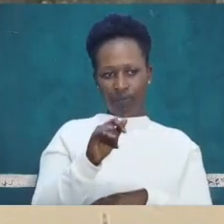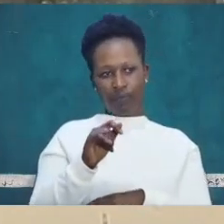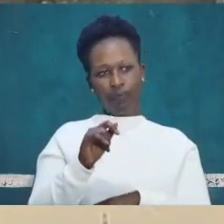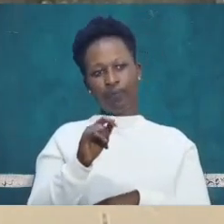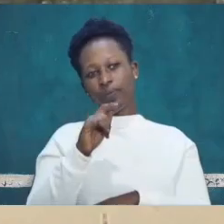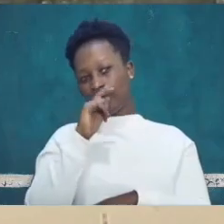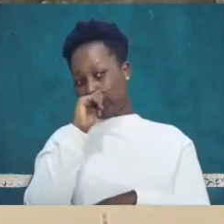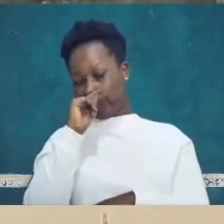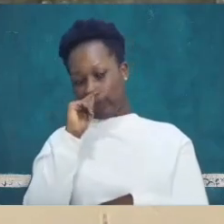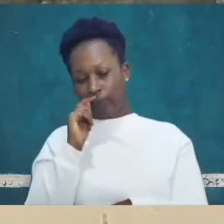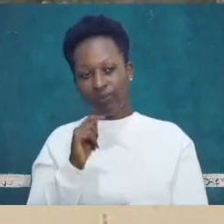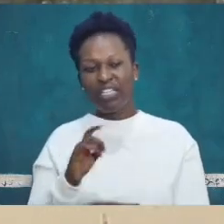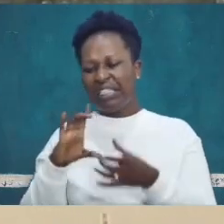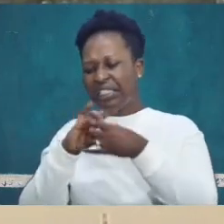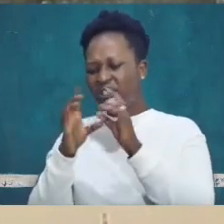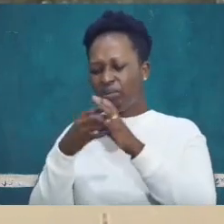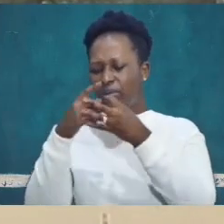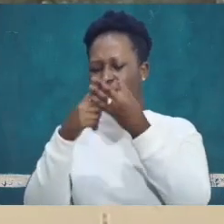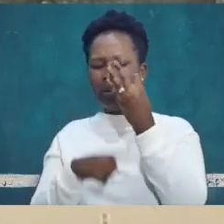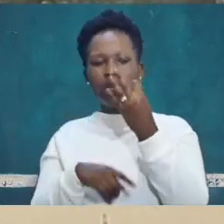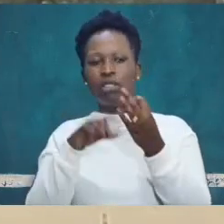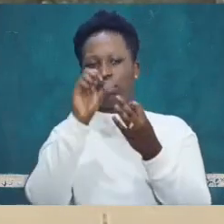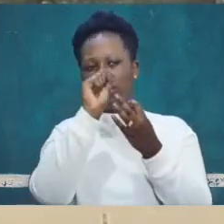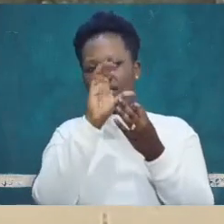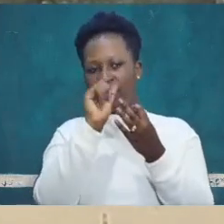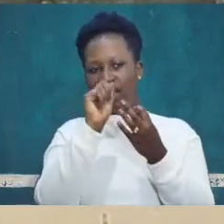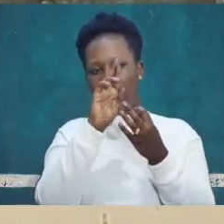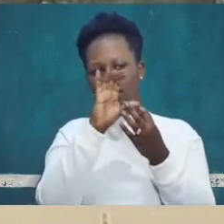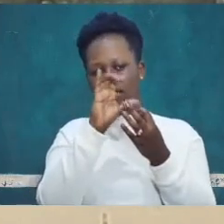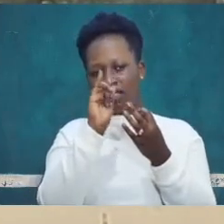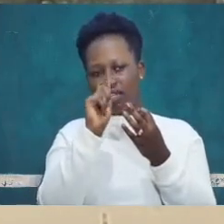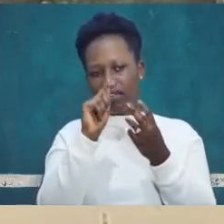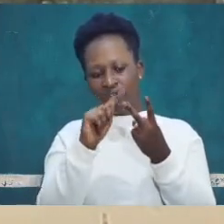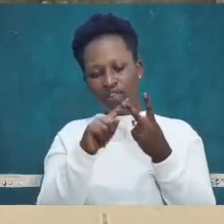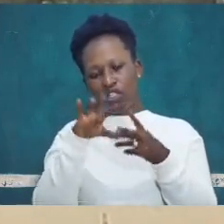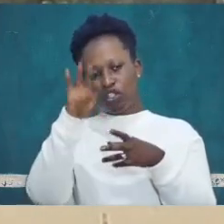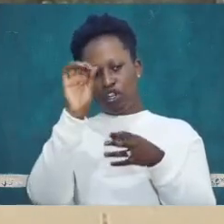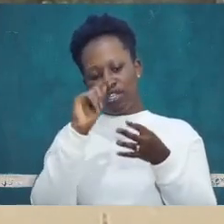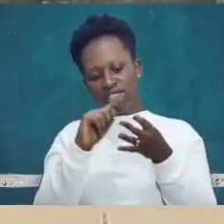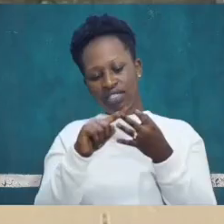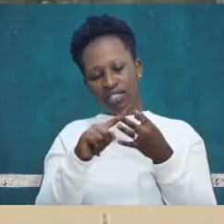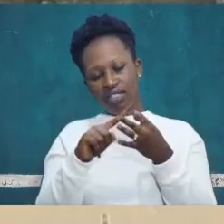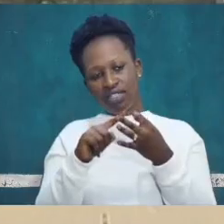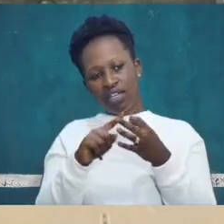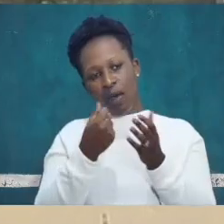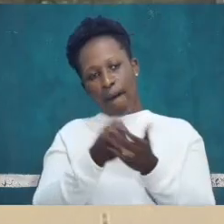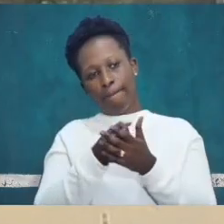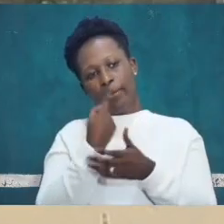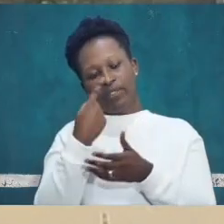What is the relationship among these three? Scarcity, choice, and opportunity cost. So the relationship, we have